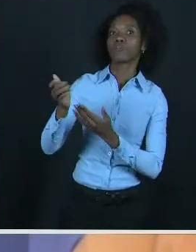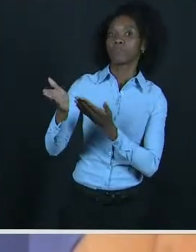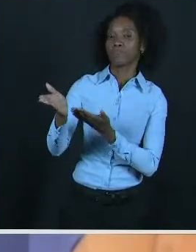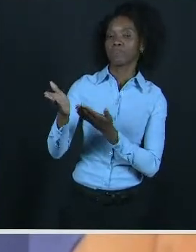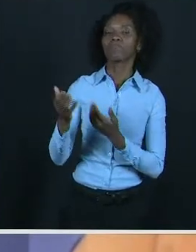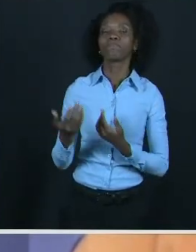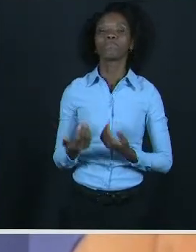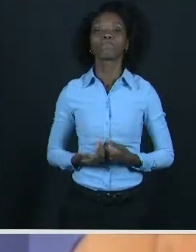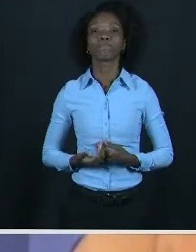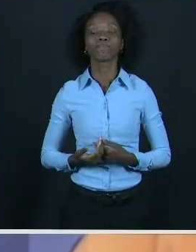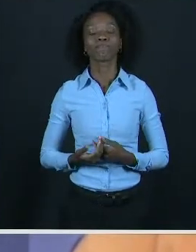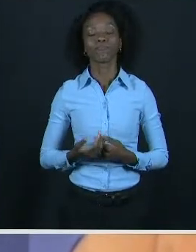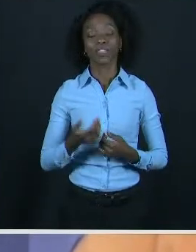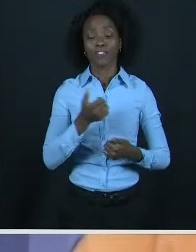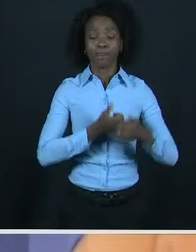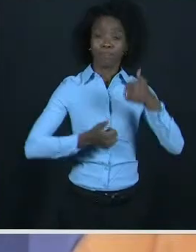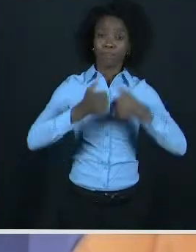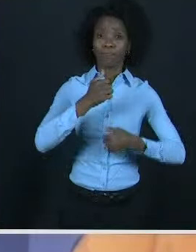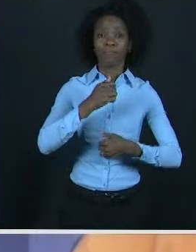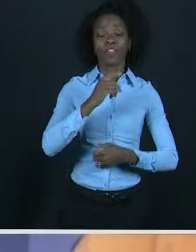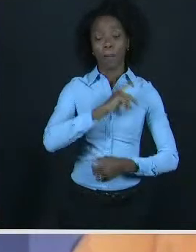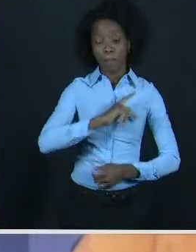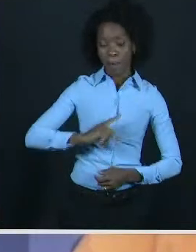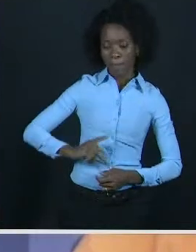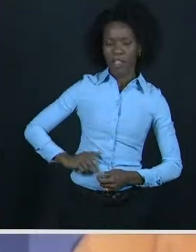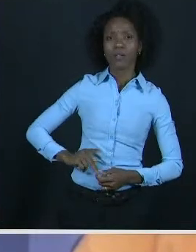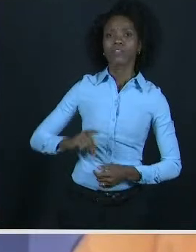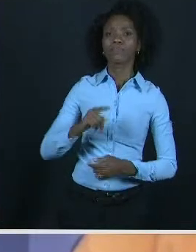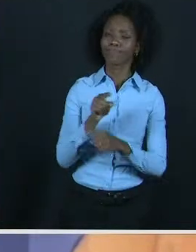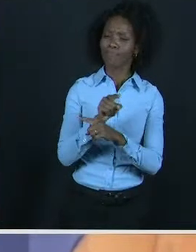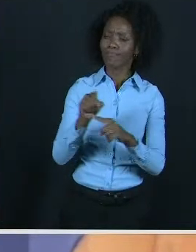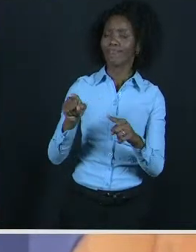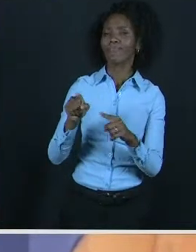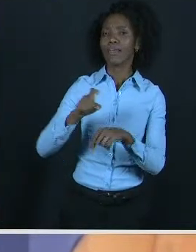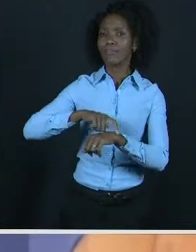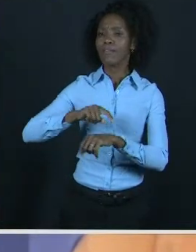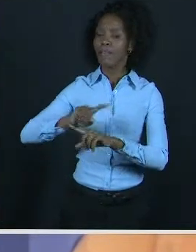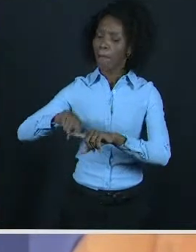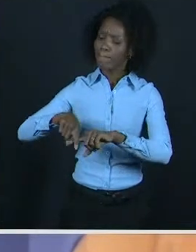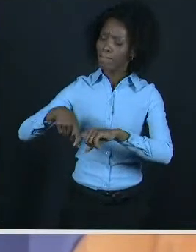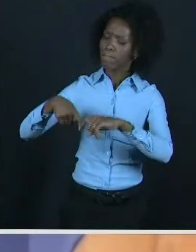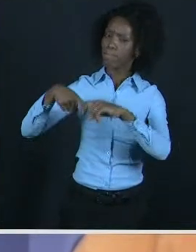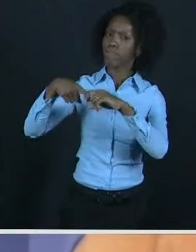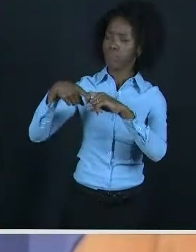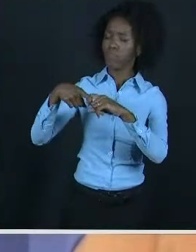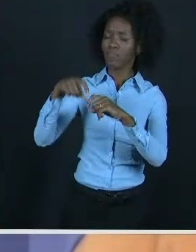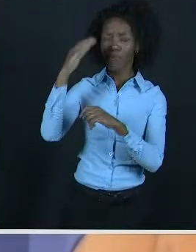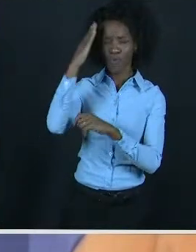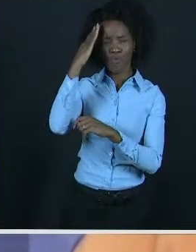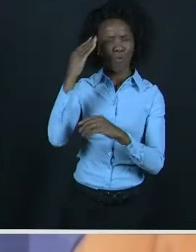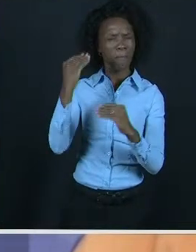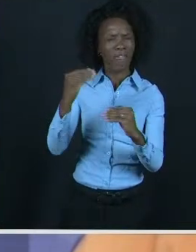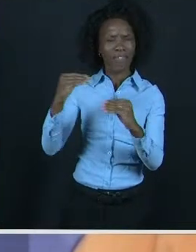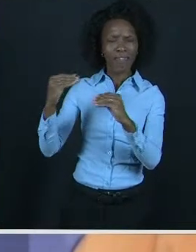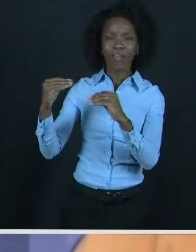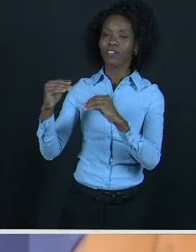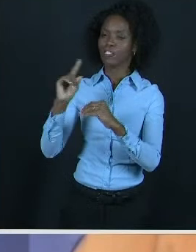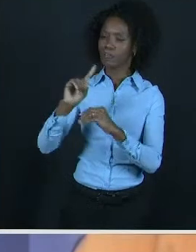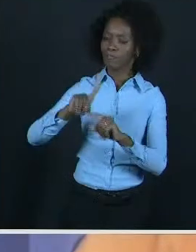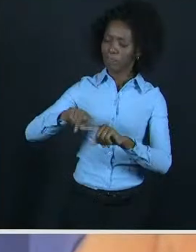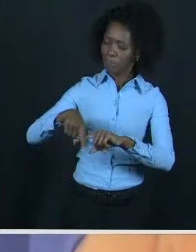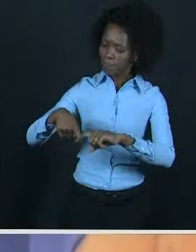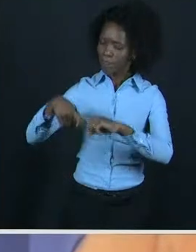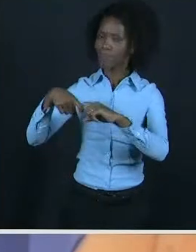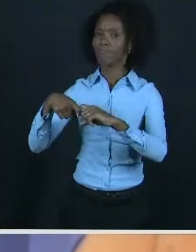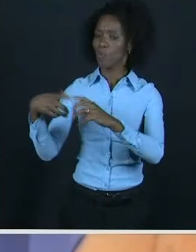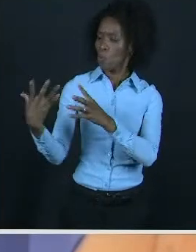the premiers who have taken time of their very busy schedule to be here